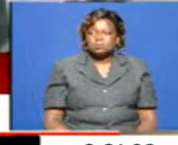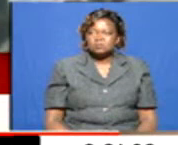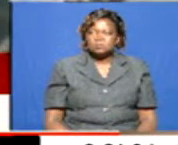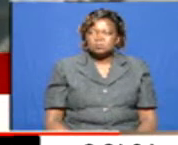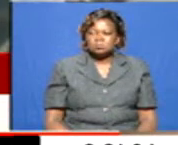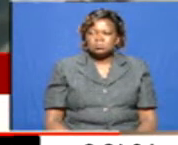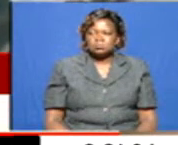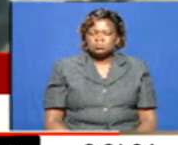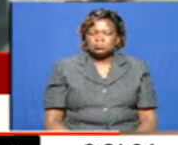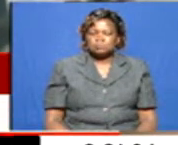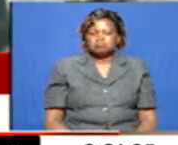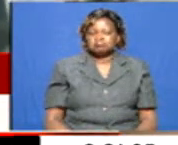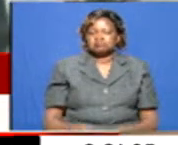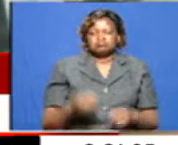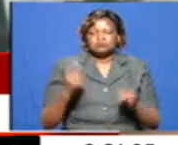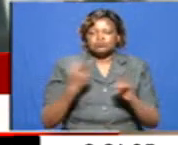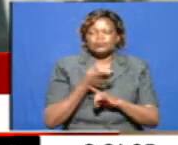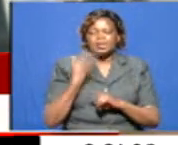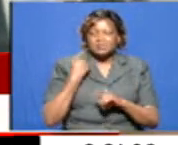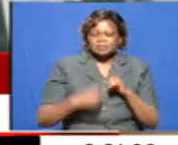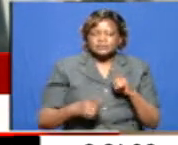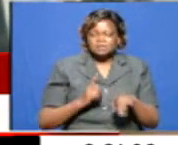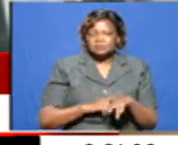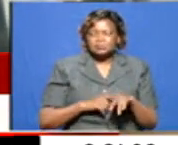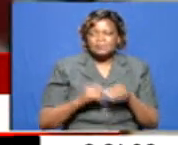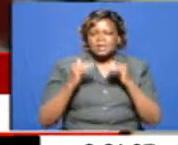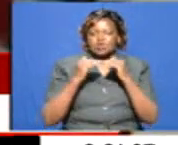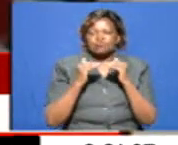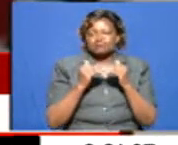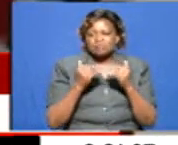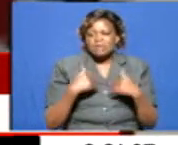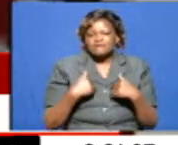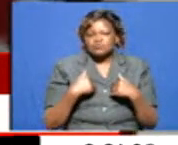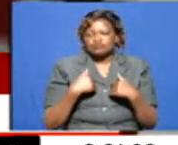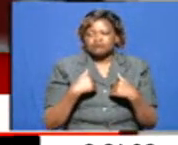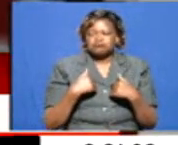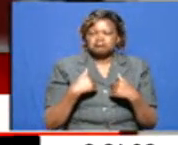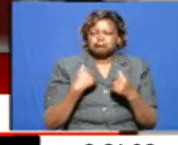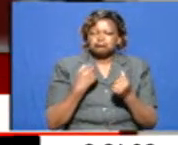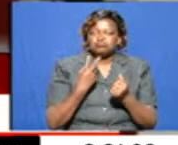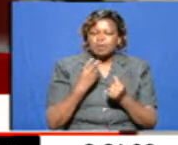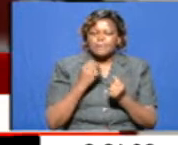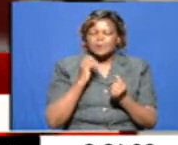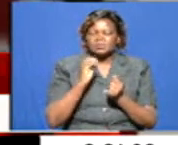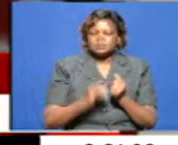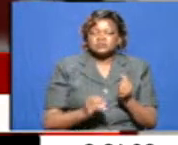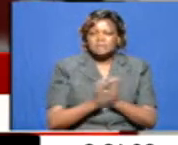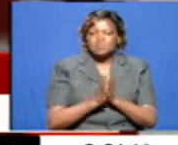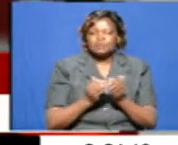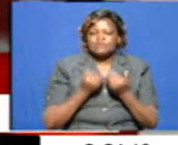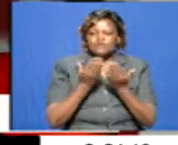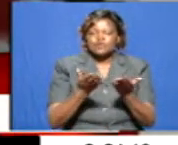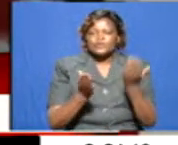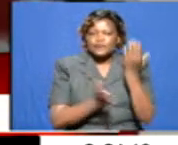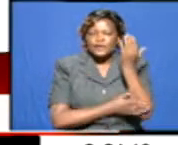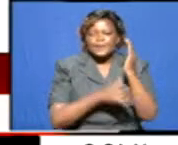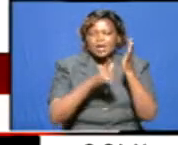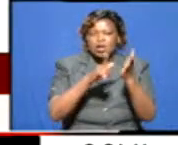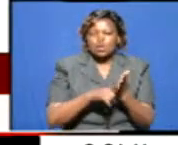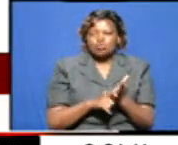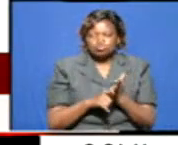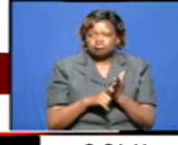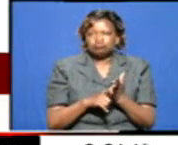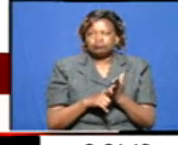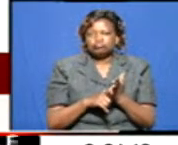Unlike the previous year, when Equity's profits fell 20% and its provisions for bad loans rose